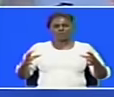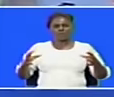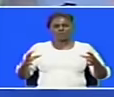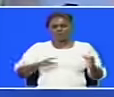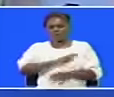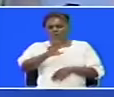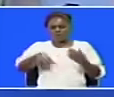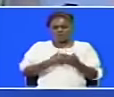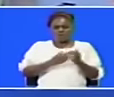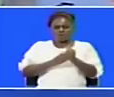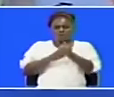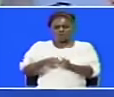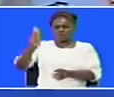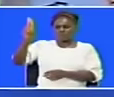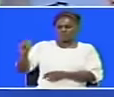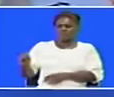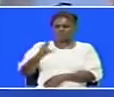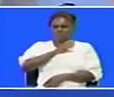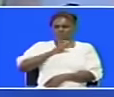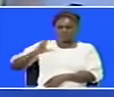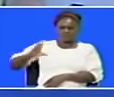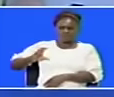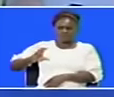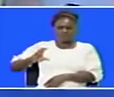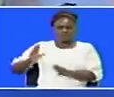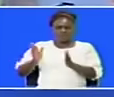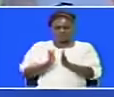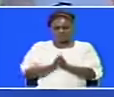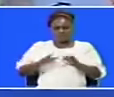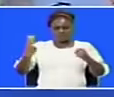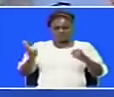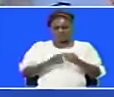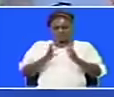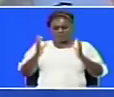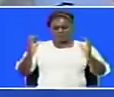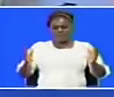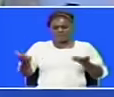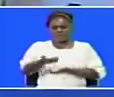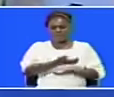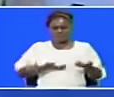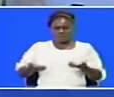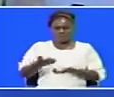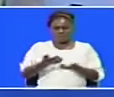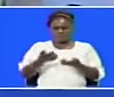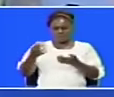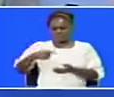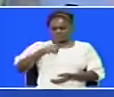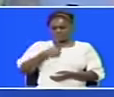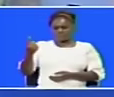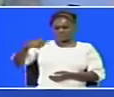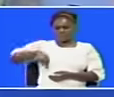Almost all the leaders of the UN Security Council and the group of seven largest economies have come to visit